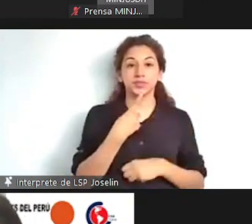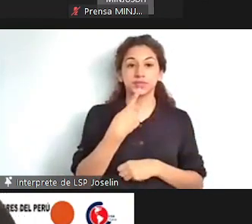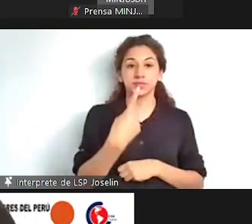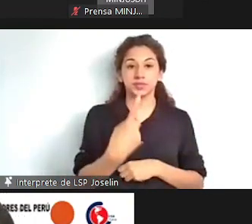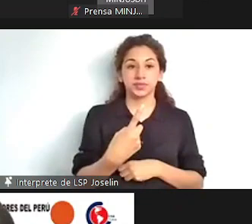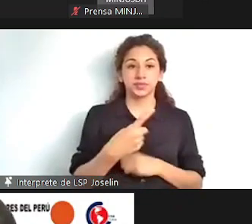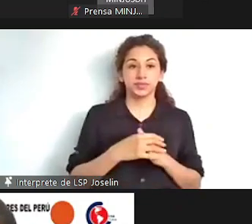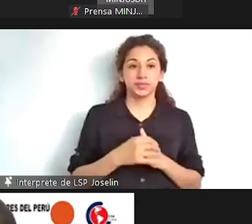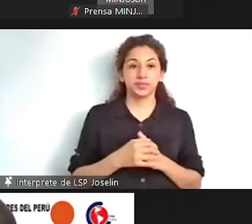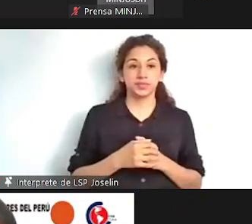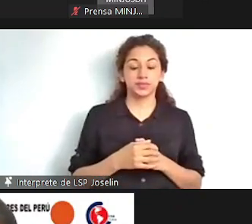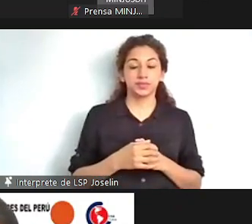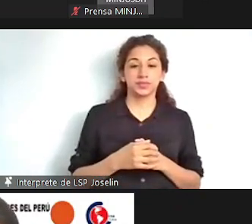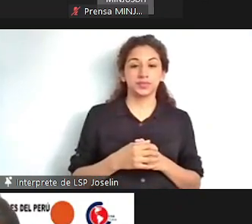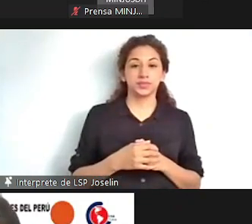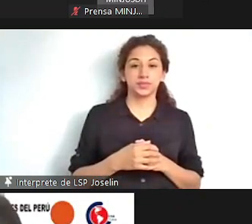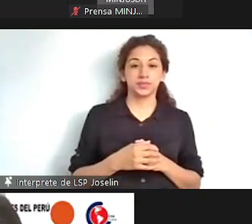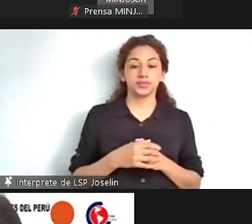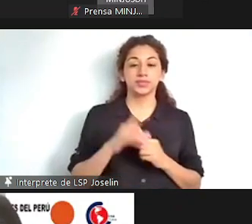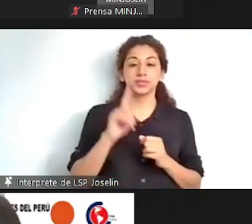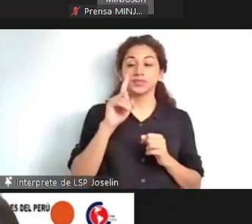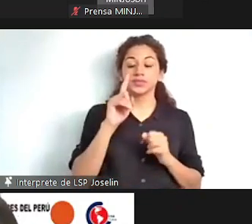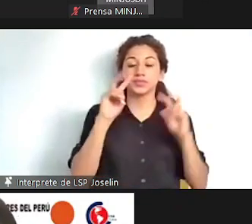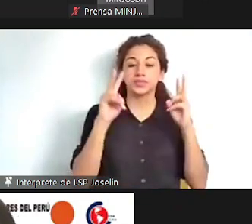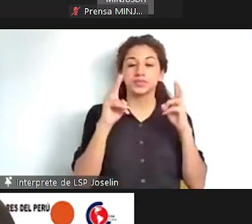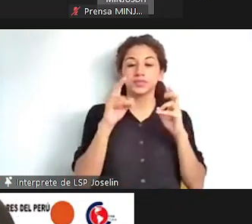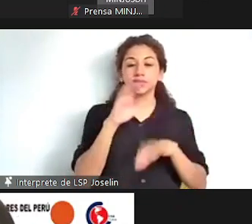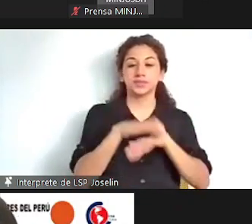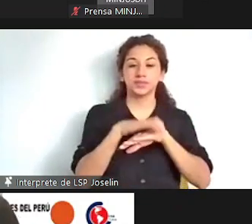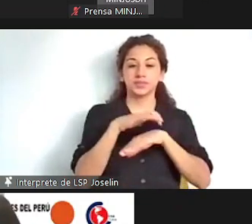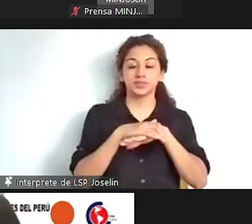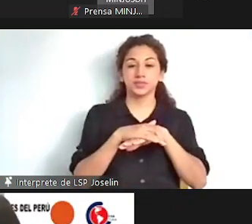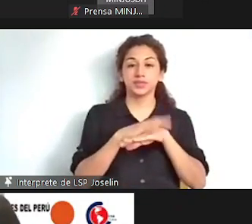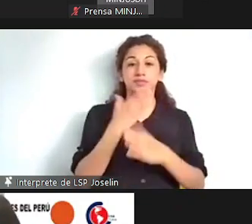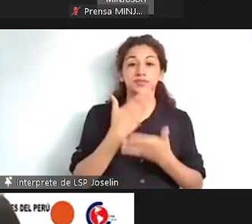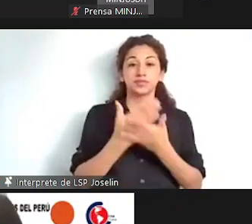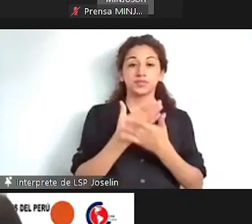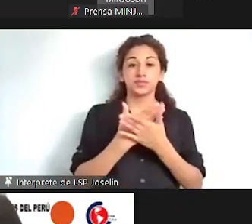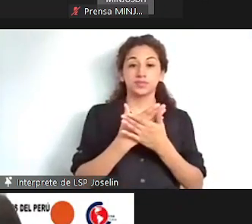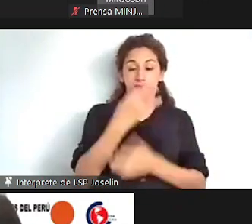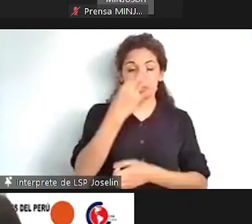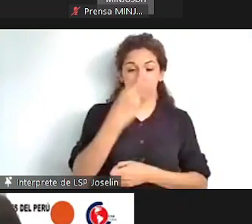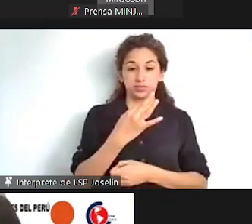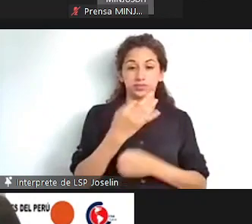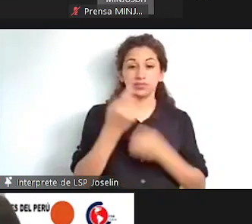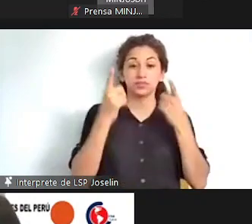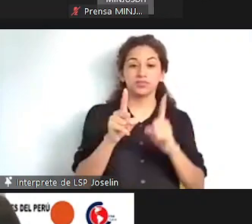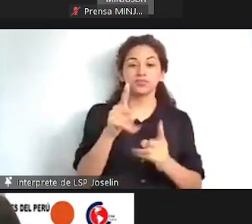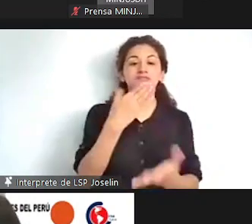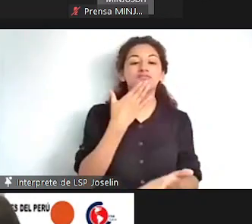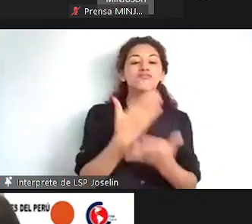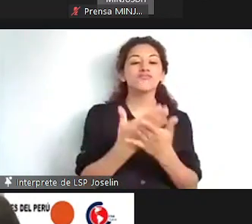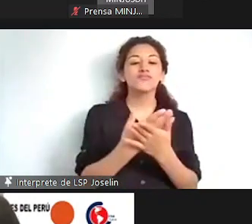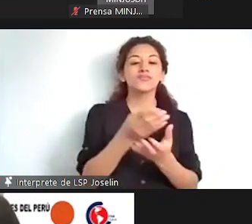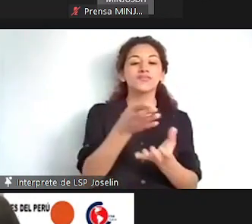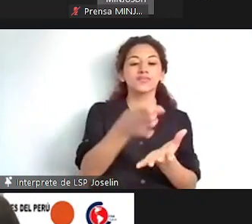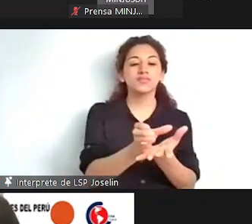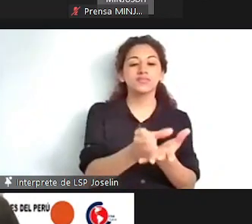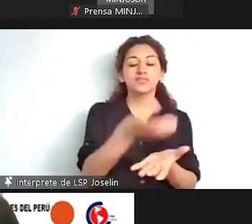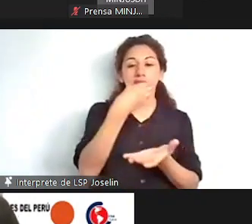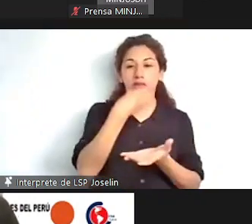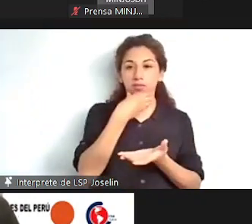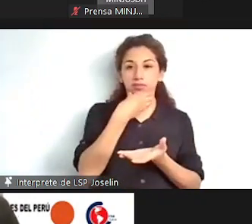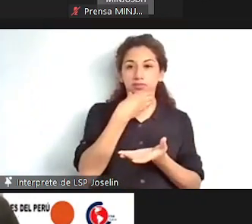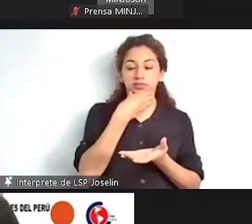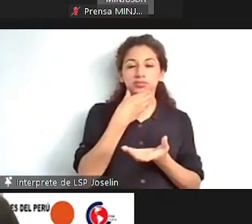test will be in the eating of the pie in other words much of the promise of the national action plan will